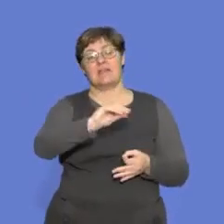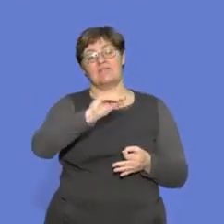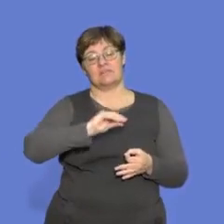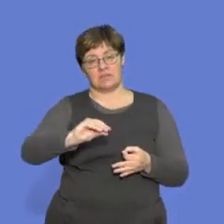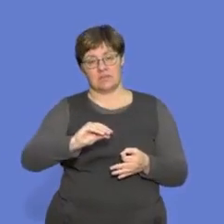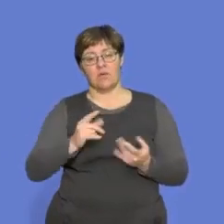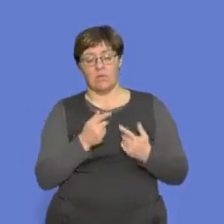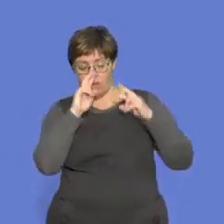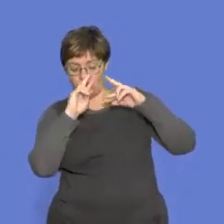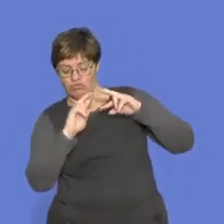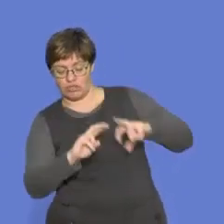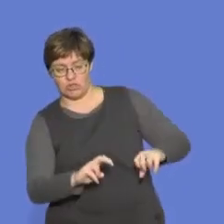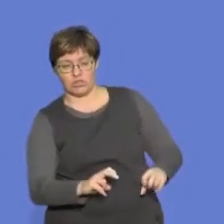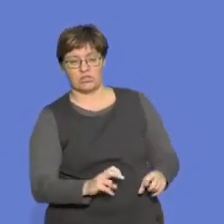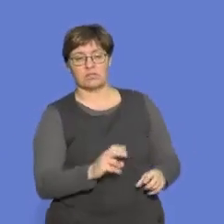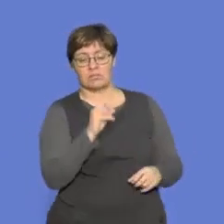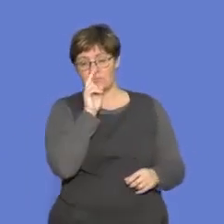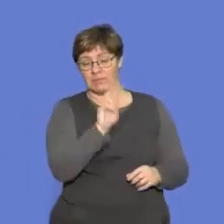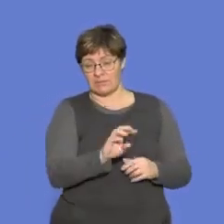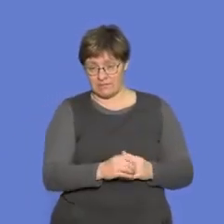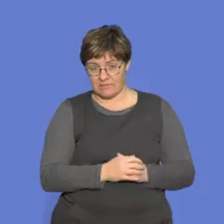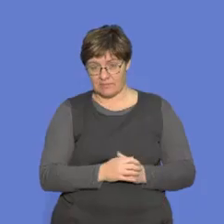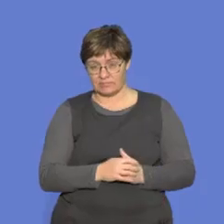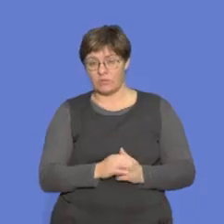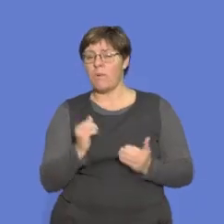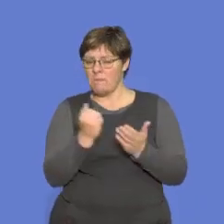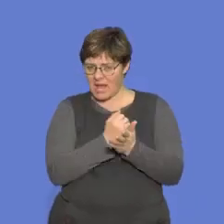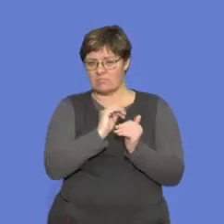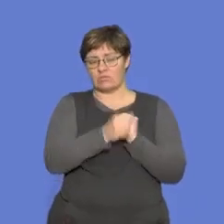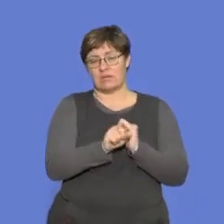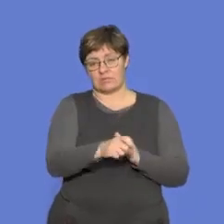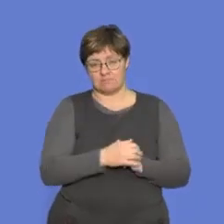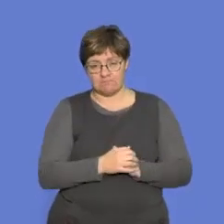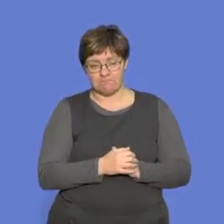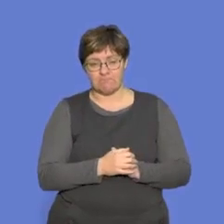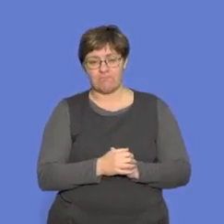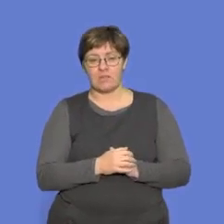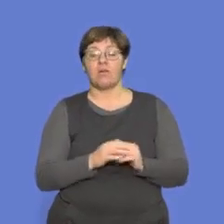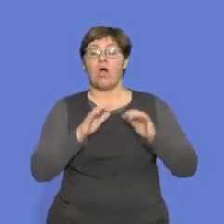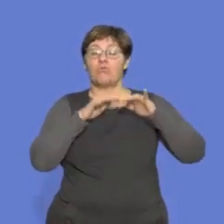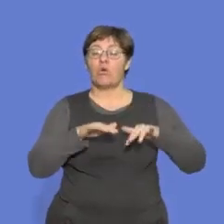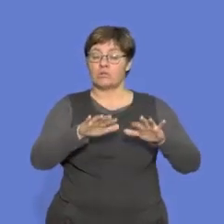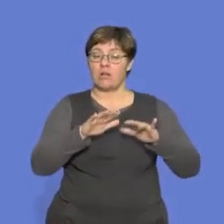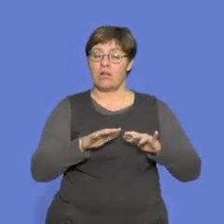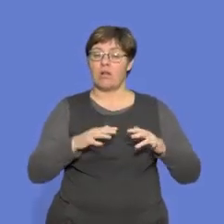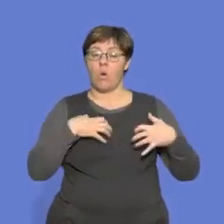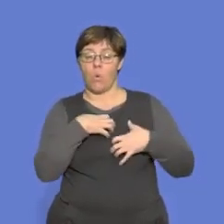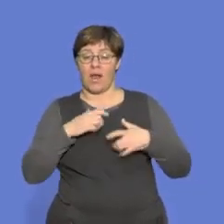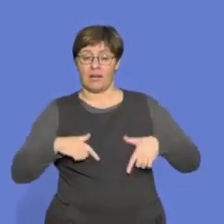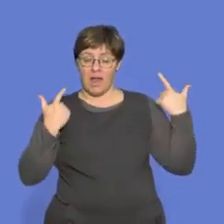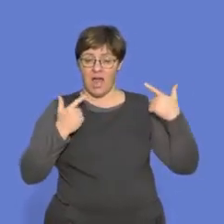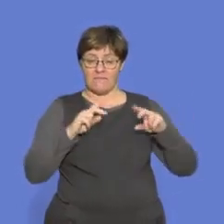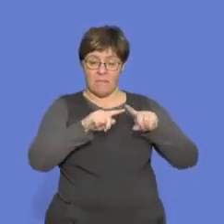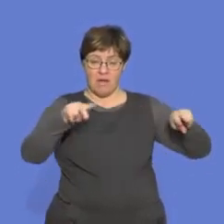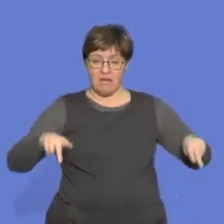research perspective. So we have that we must protect. We have coastal wildlife parks, and these are parks that are now